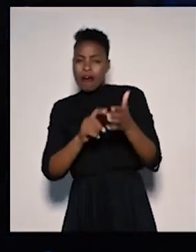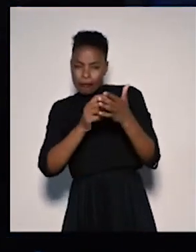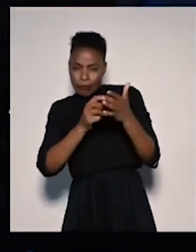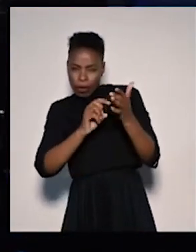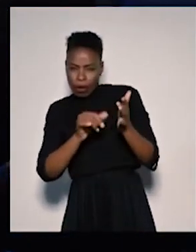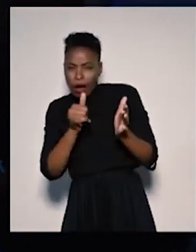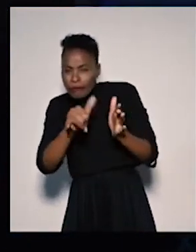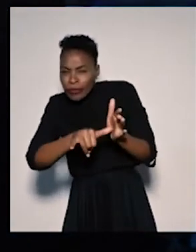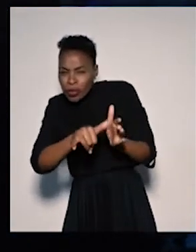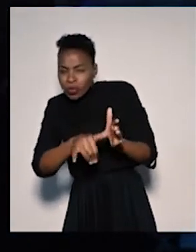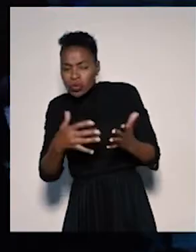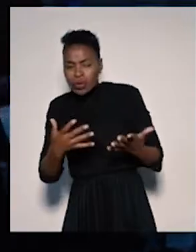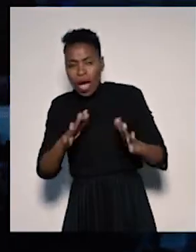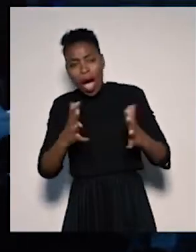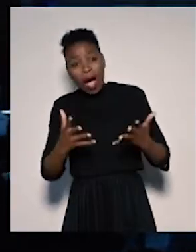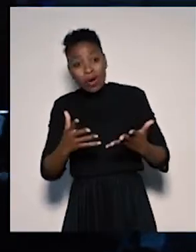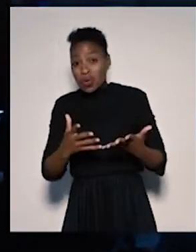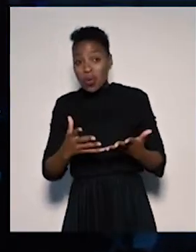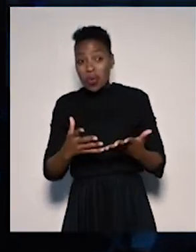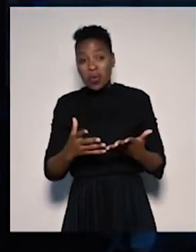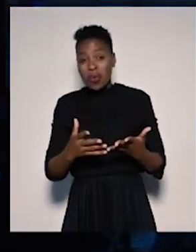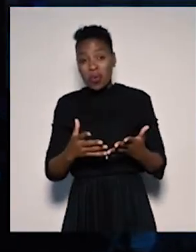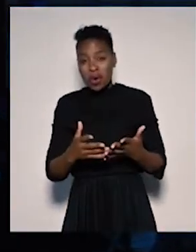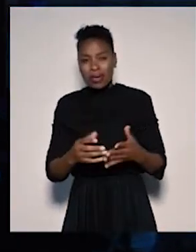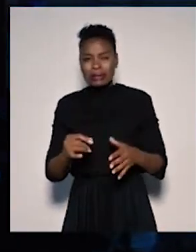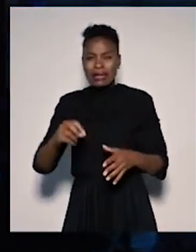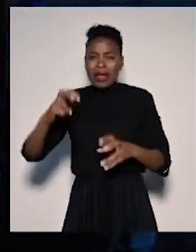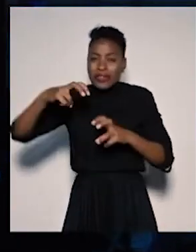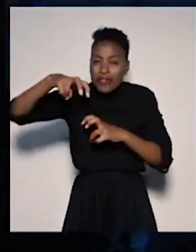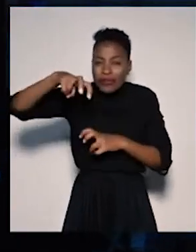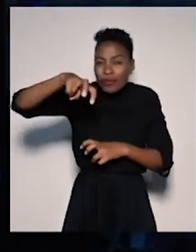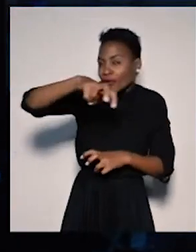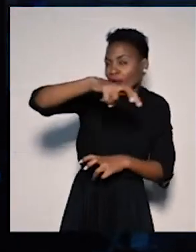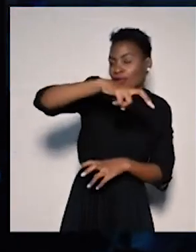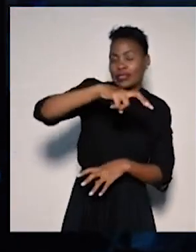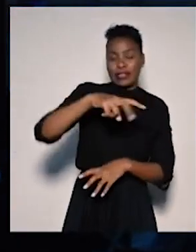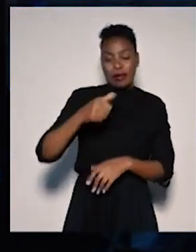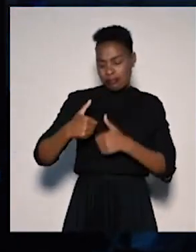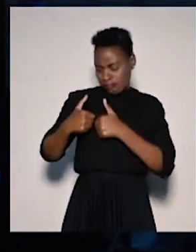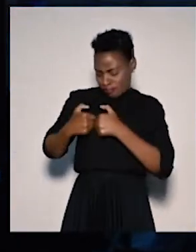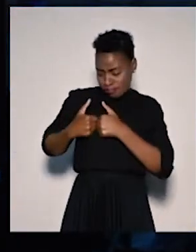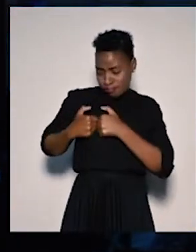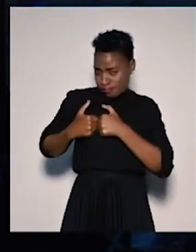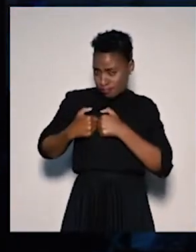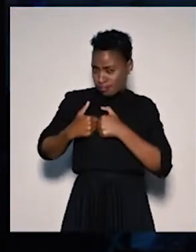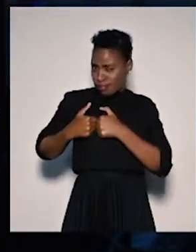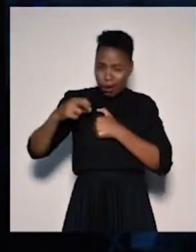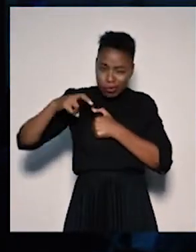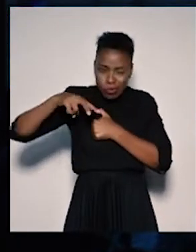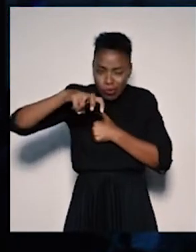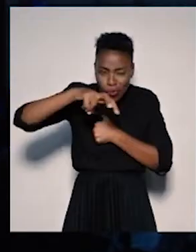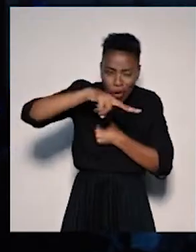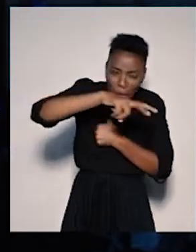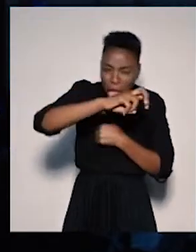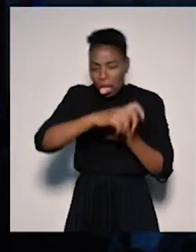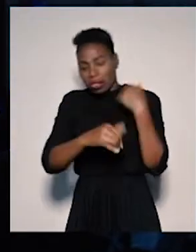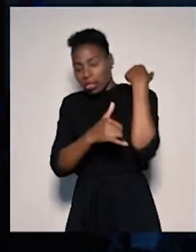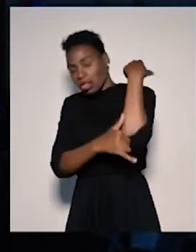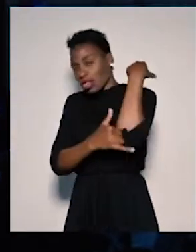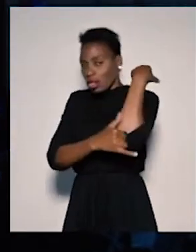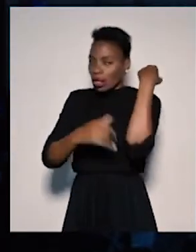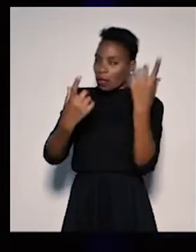how the world is brainwashing us. He used to travel around with this girlfriend of his, going to different countries doing philanthropic